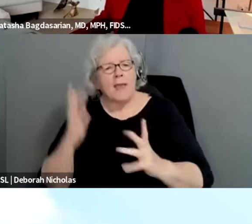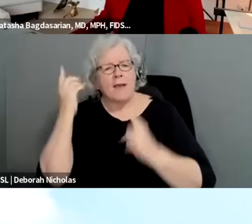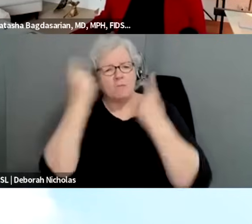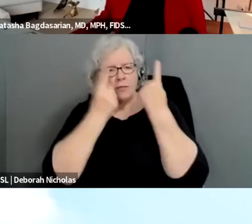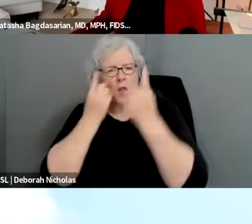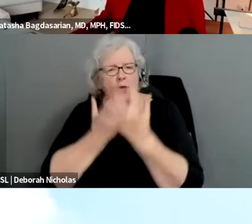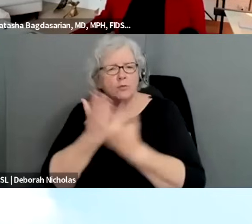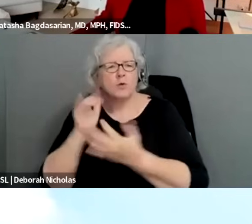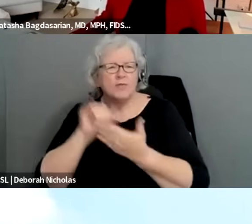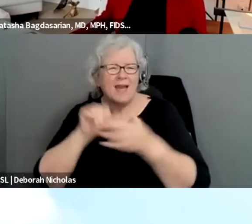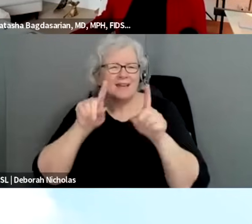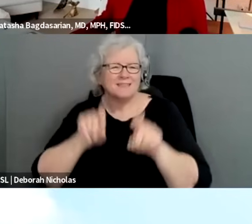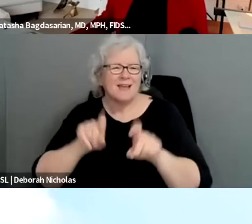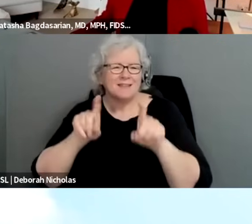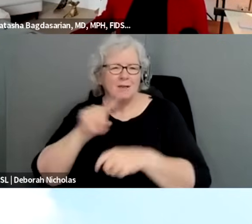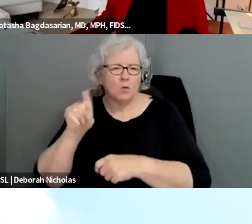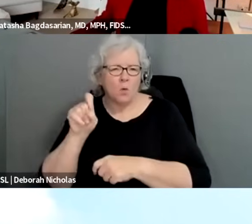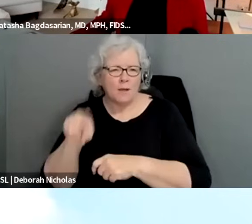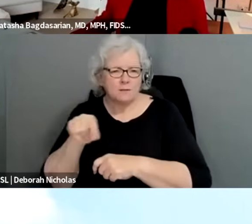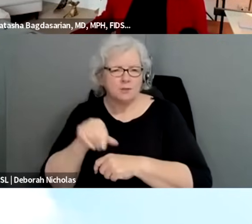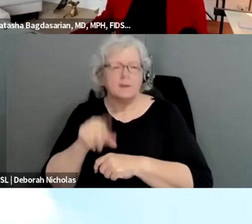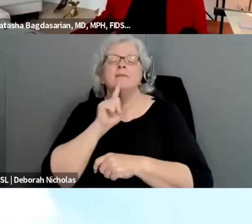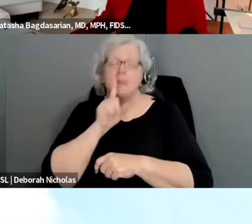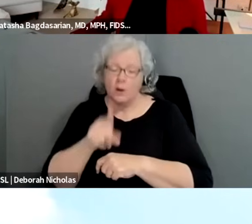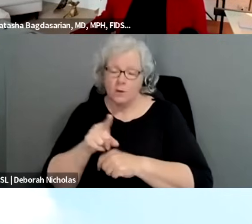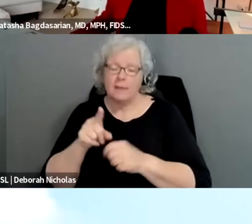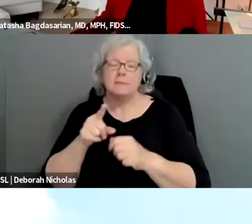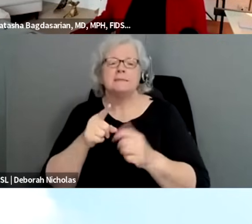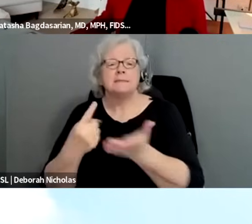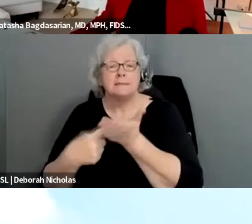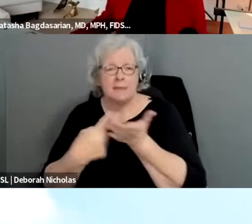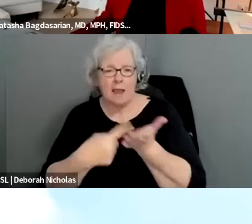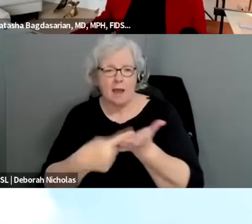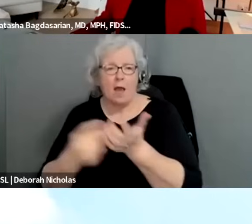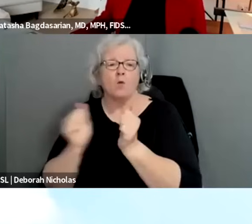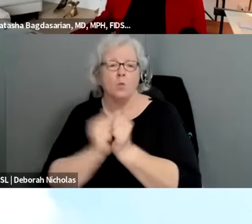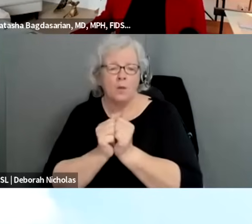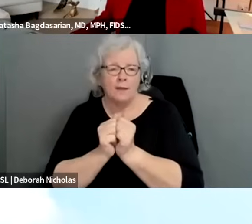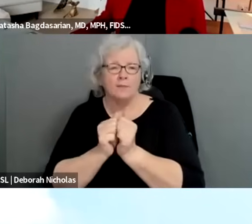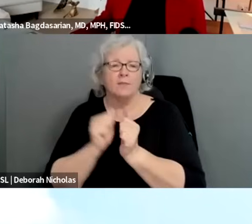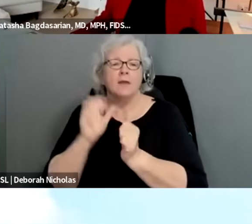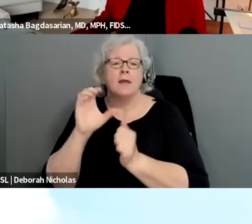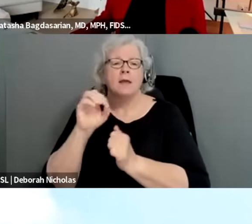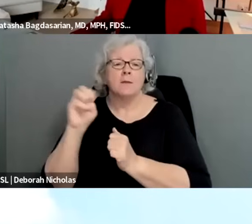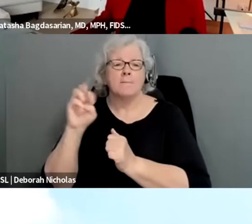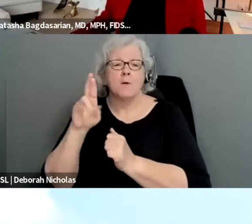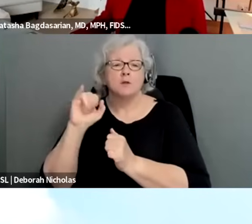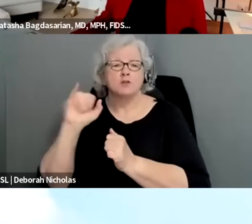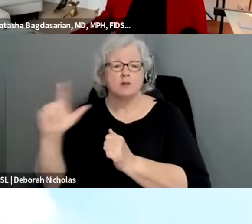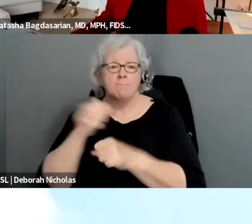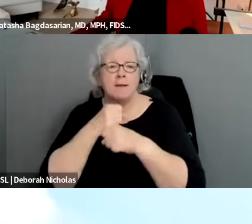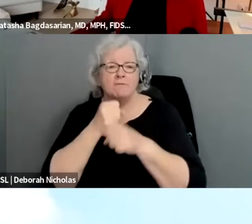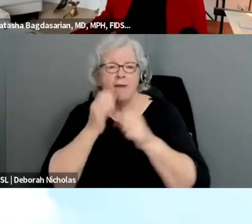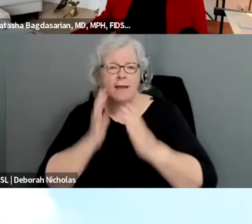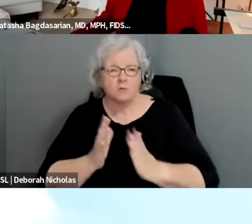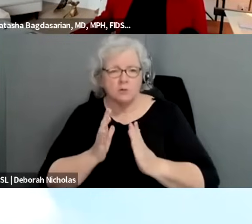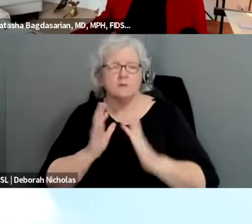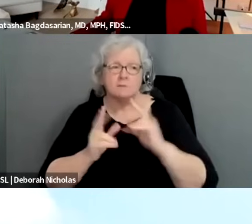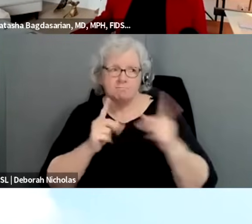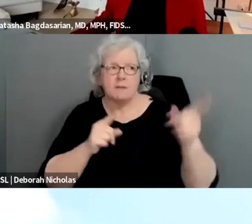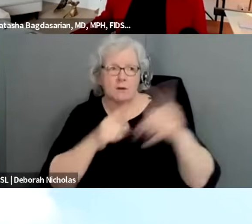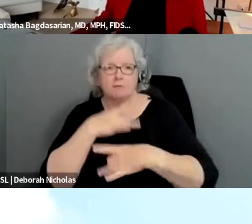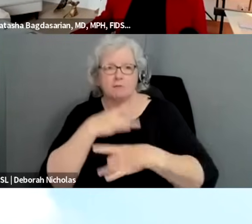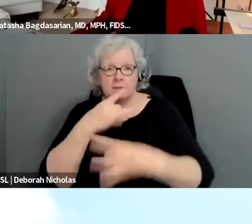testing question, and there is a dialogue with commercial manufacturers, a number of folks that are interested in doing this. And I think